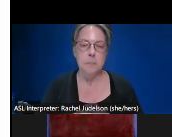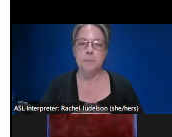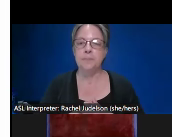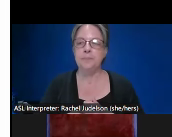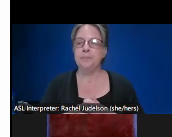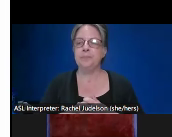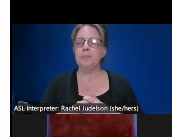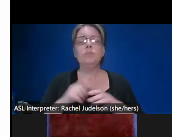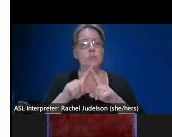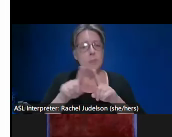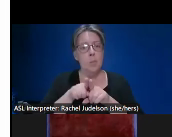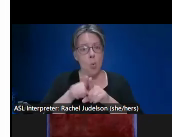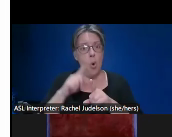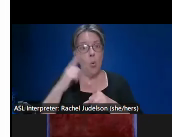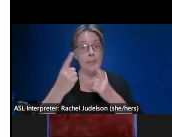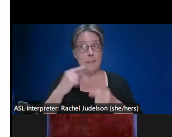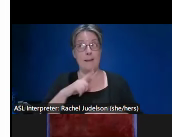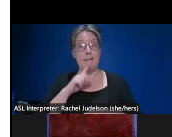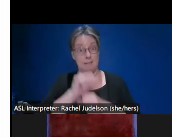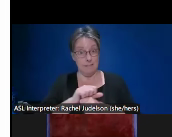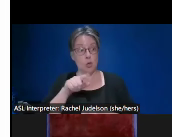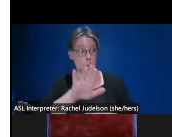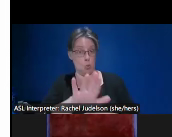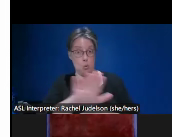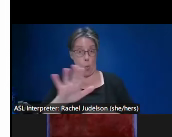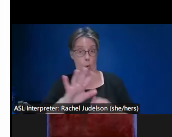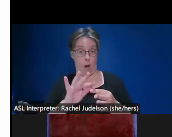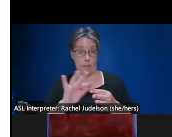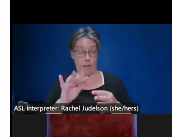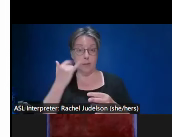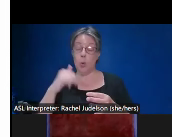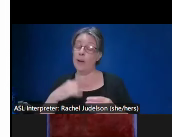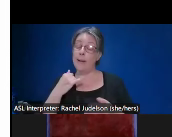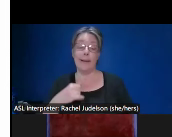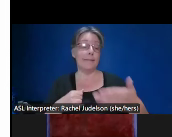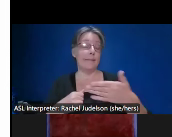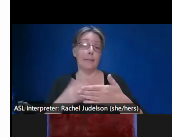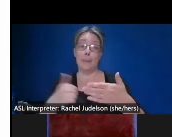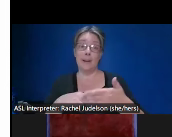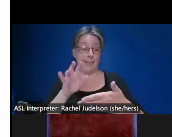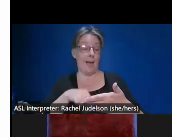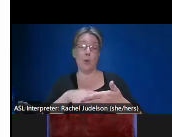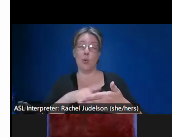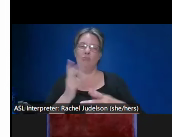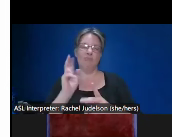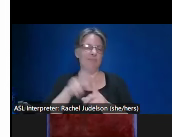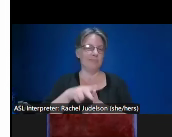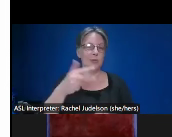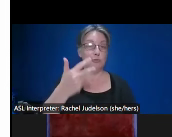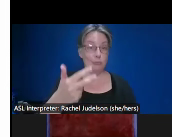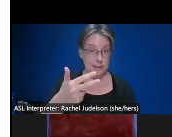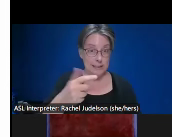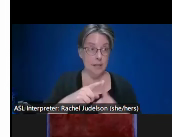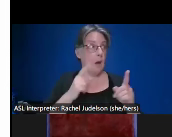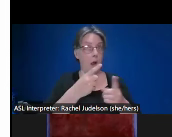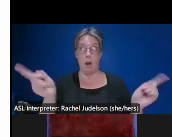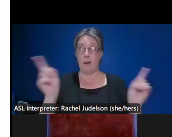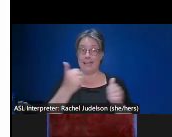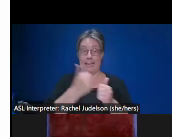But we'll also look at the comments. So if there are abstracts that are somewhere in the middle, we're going to look at the comments that each reviewer submits, and we'll try